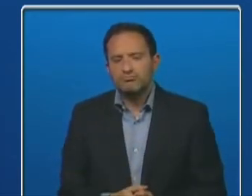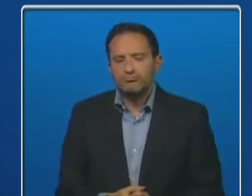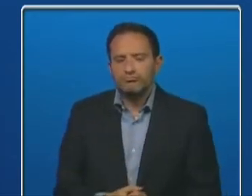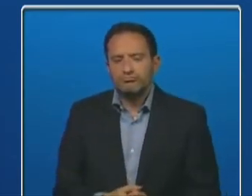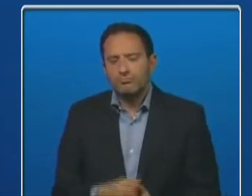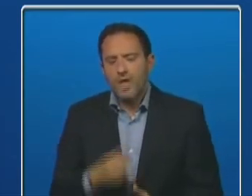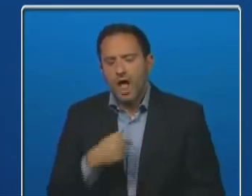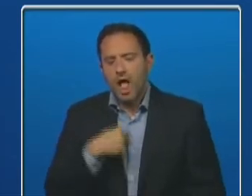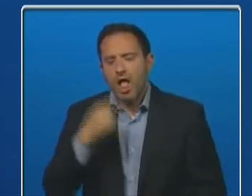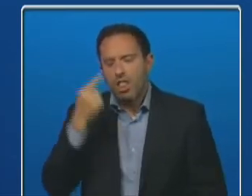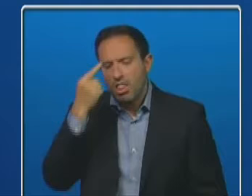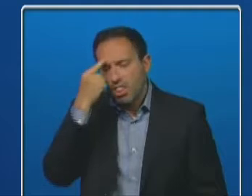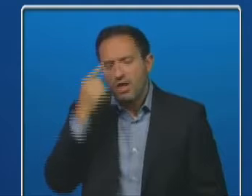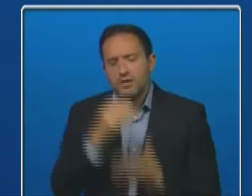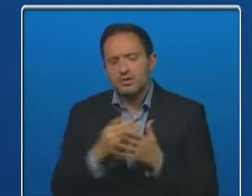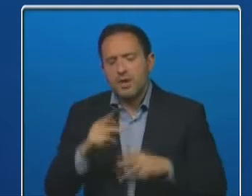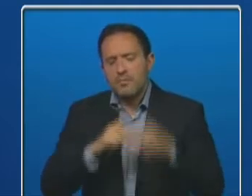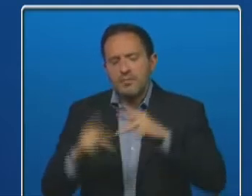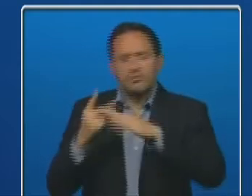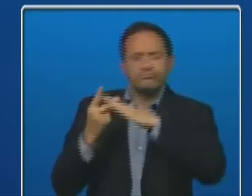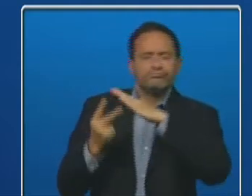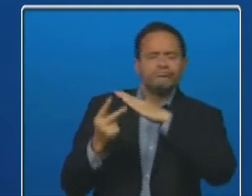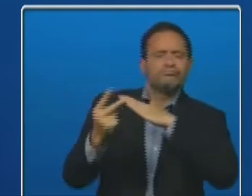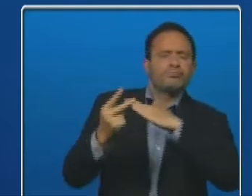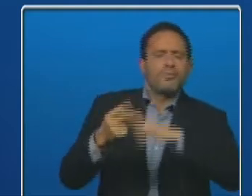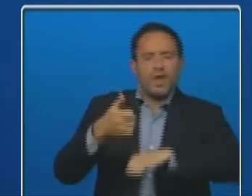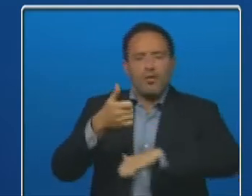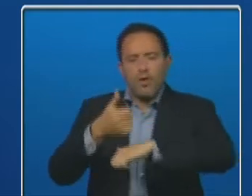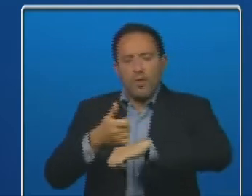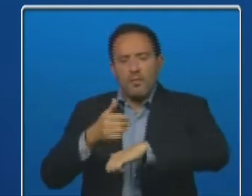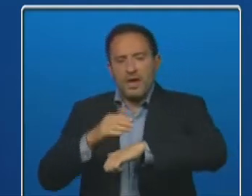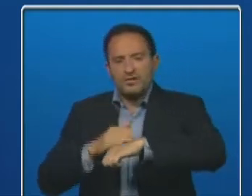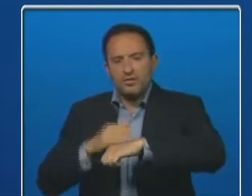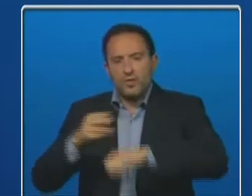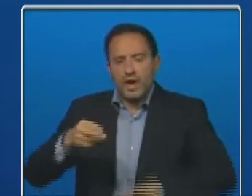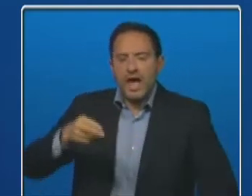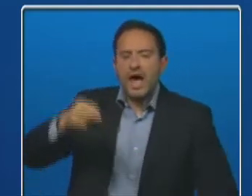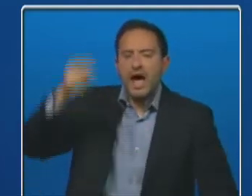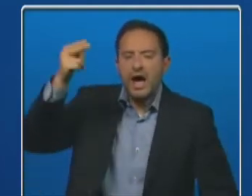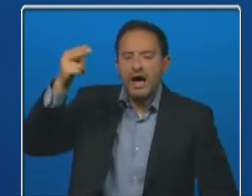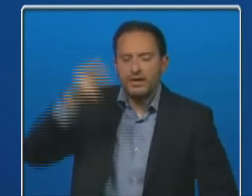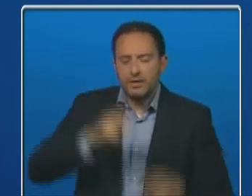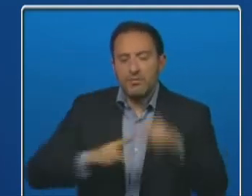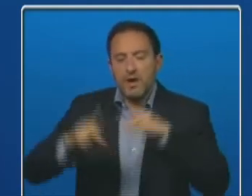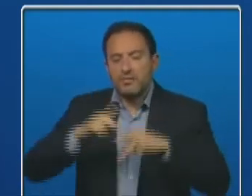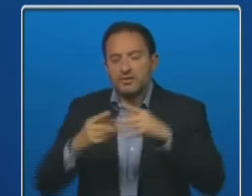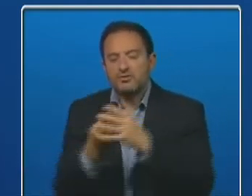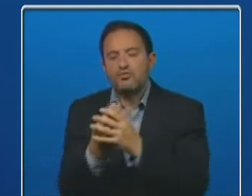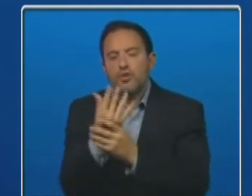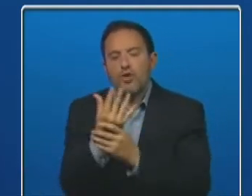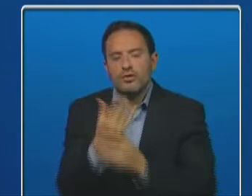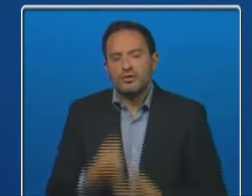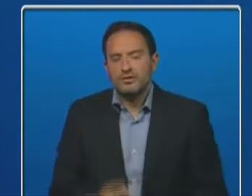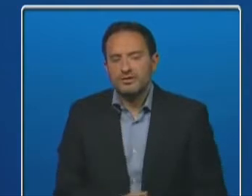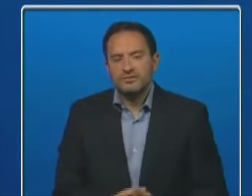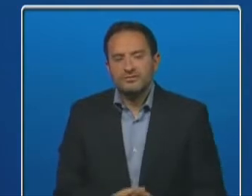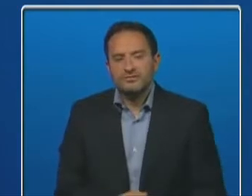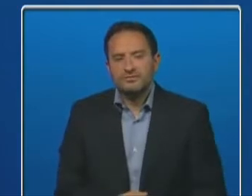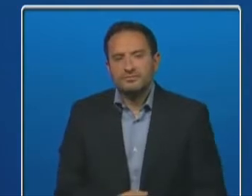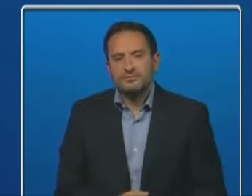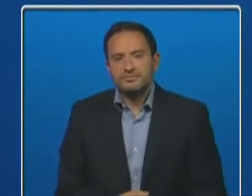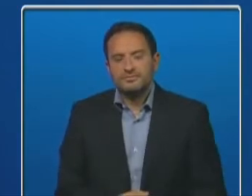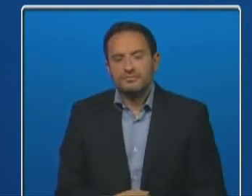some folks' projections might have been based on slightly higher population growth projections. But I'm not